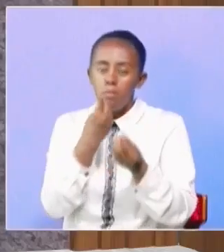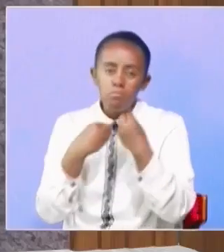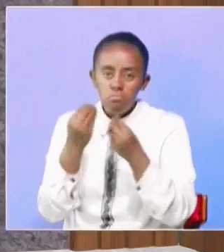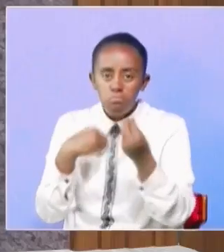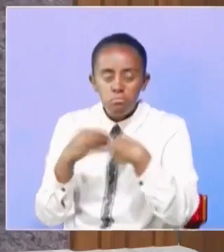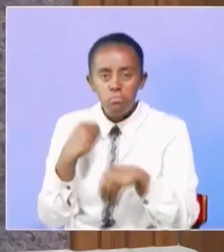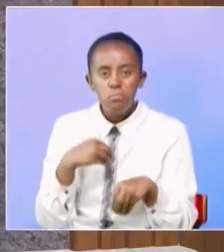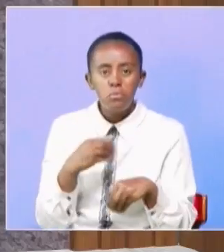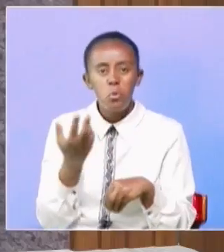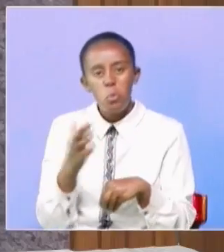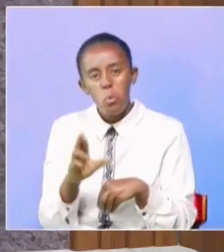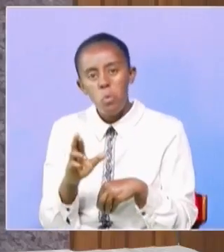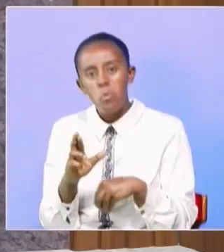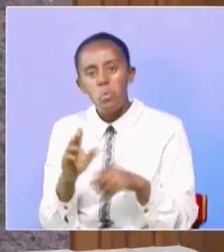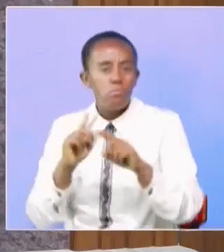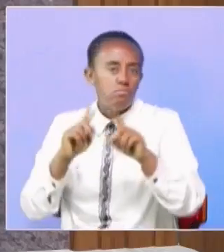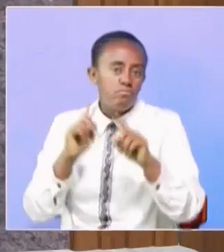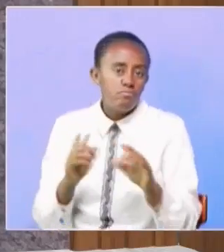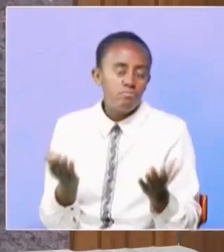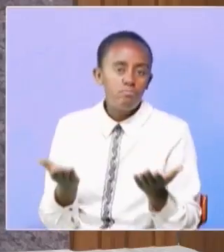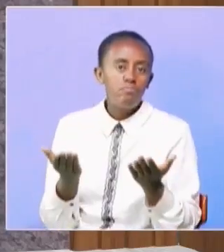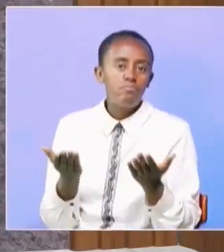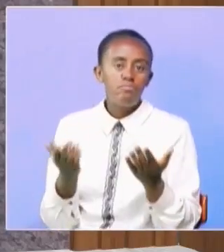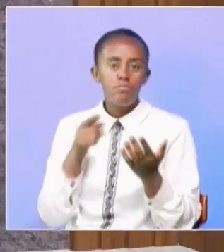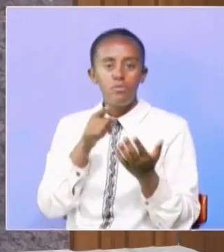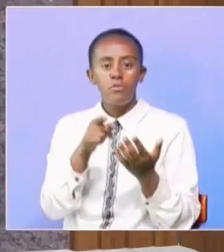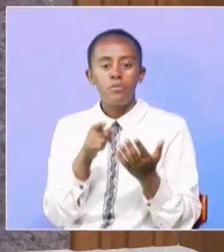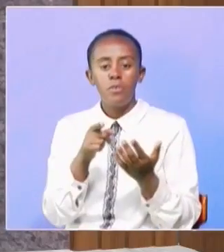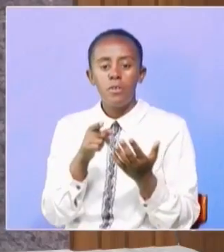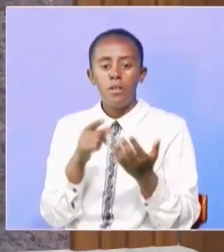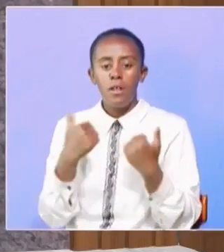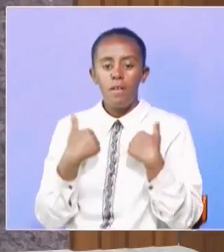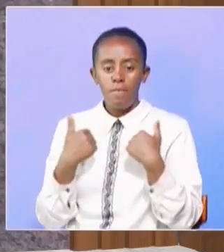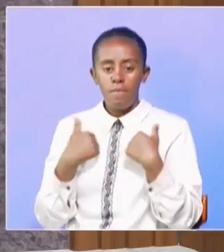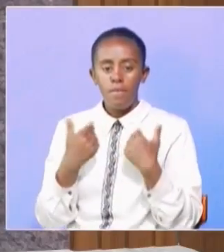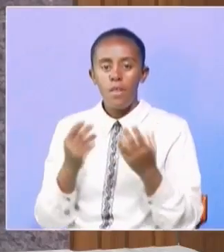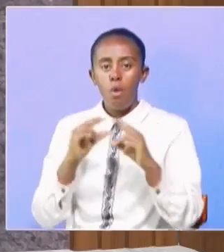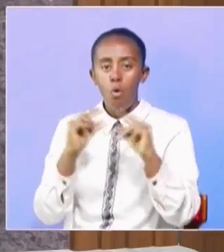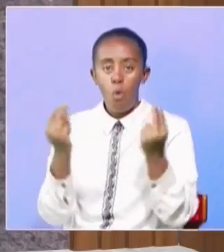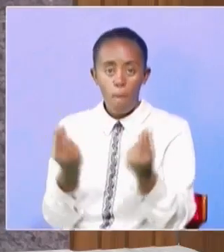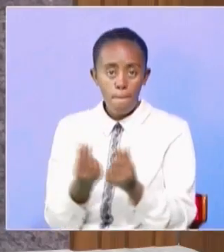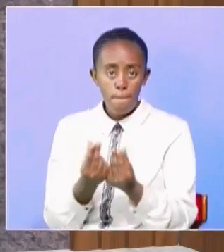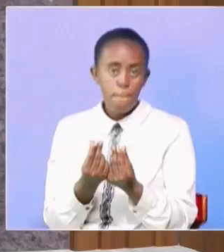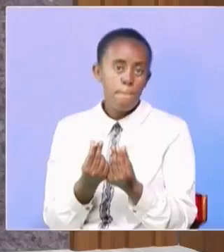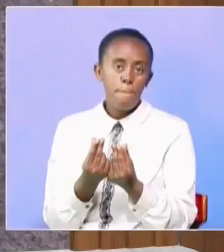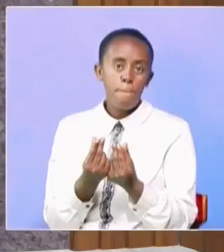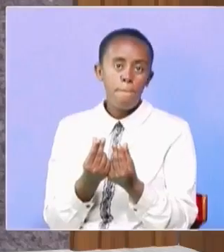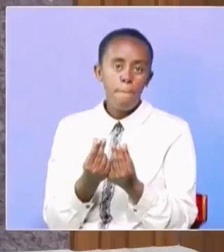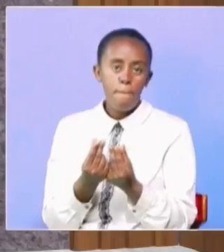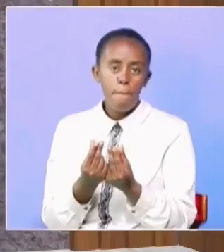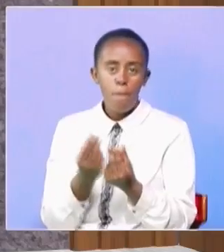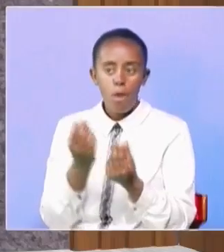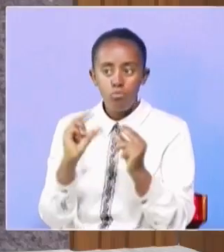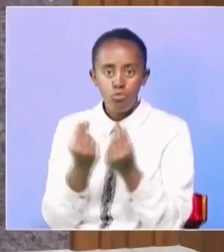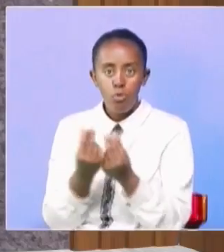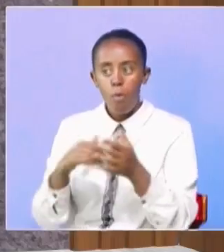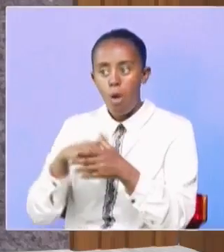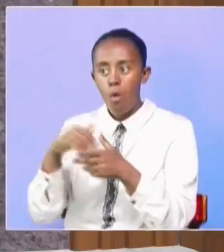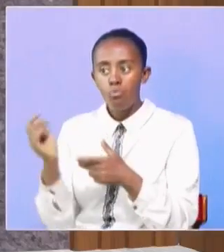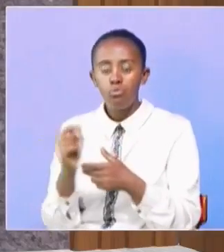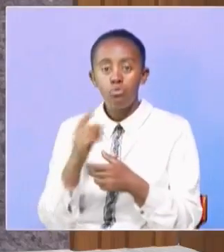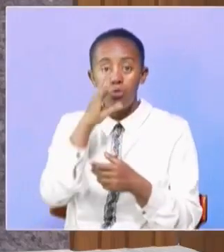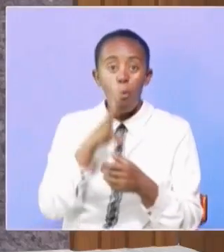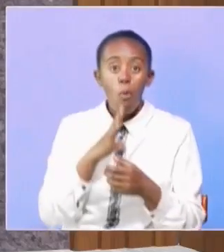or even when you are having a group outing with your friends